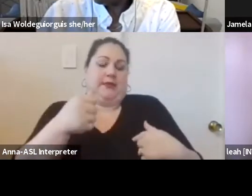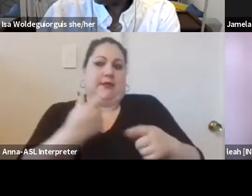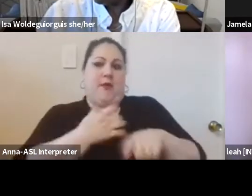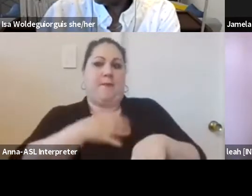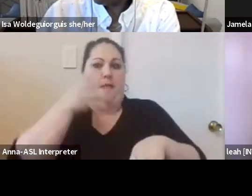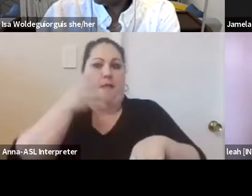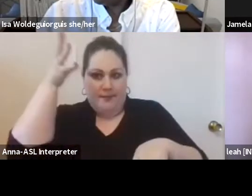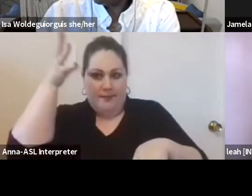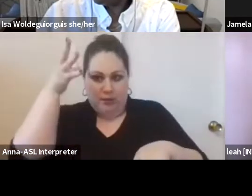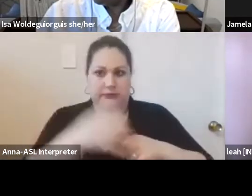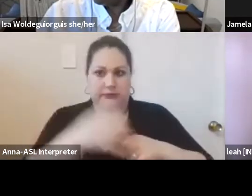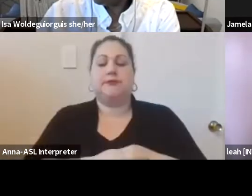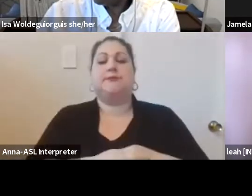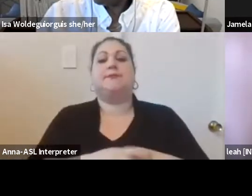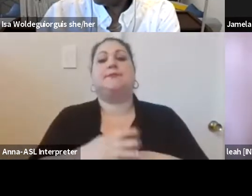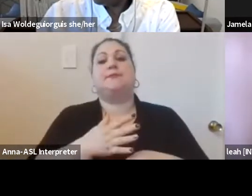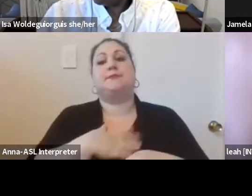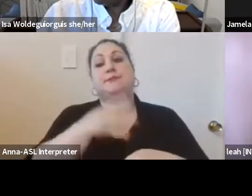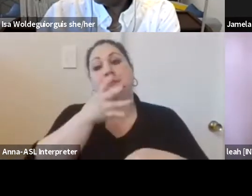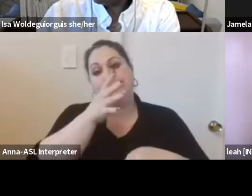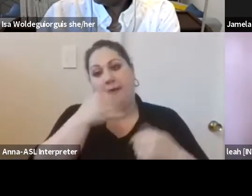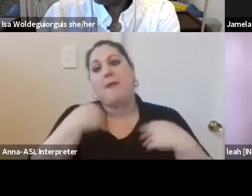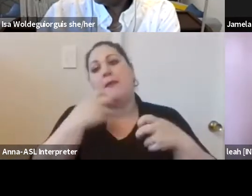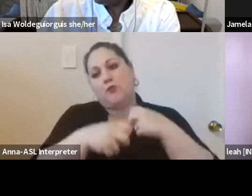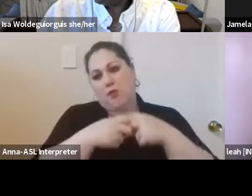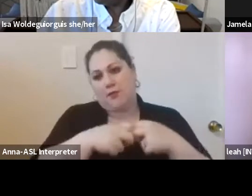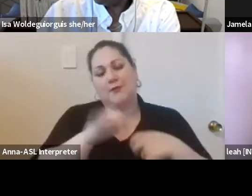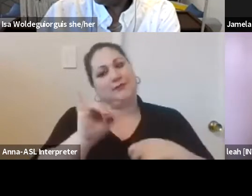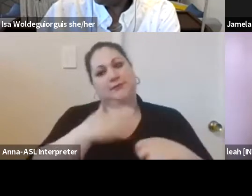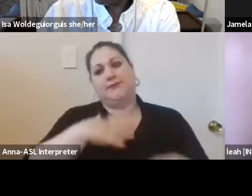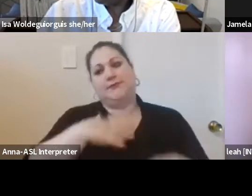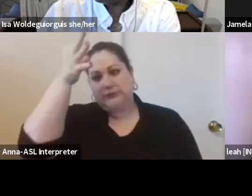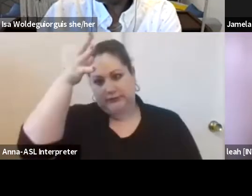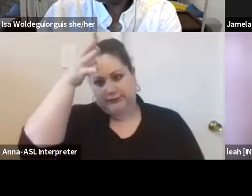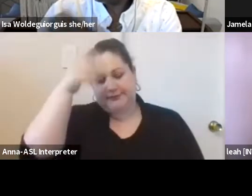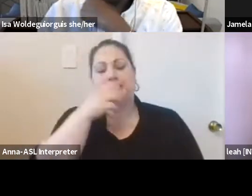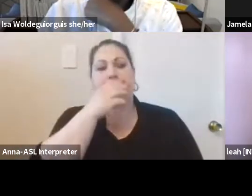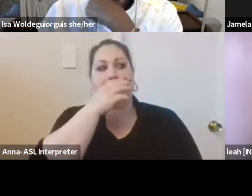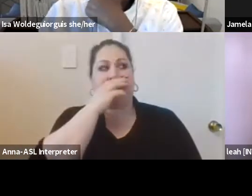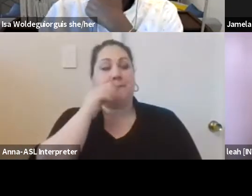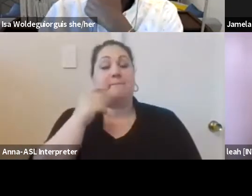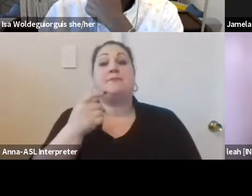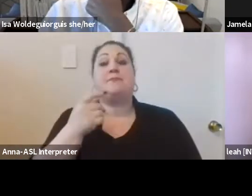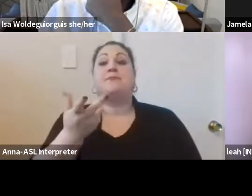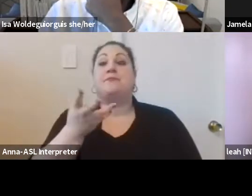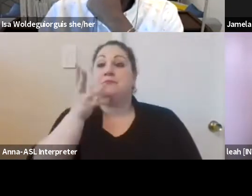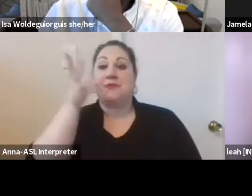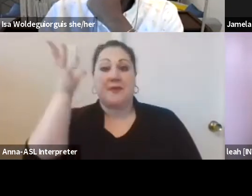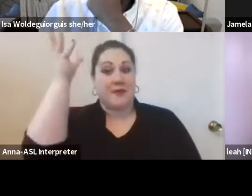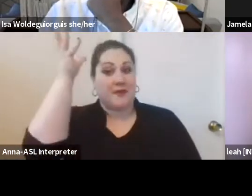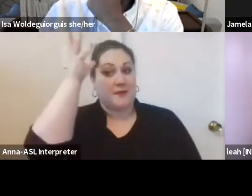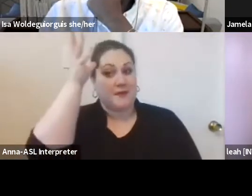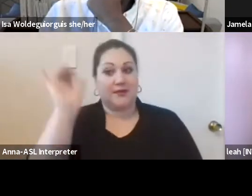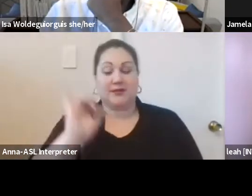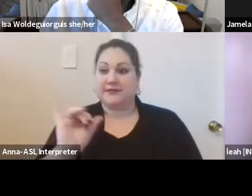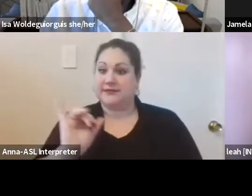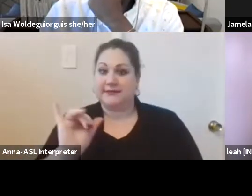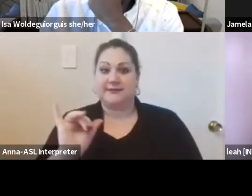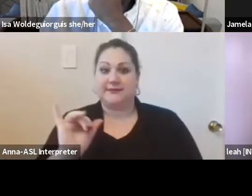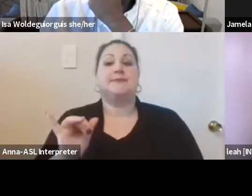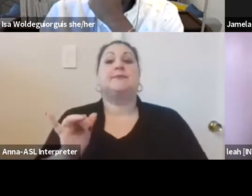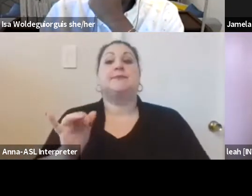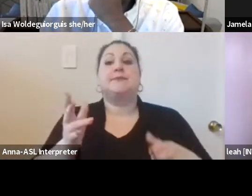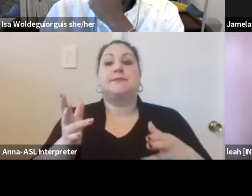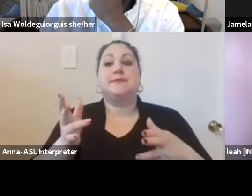had problems, and so did my dad. They, as the system, the same system that's been separating families for